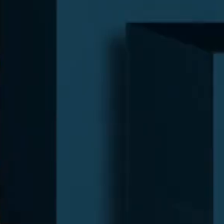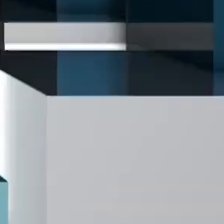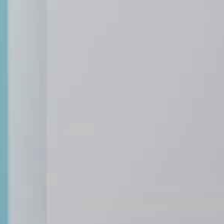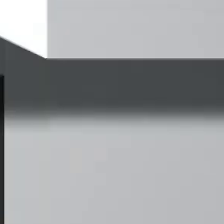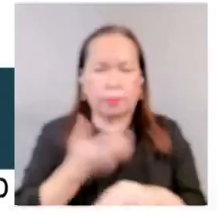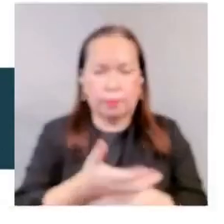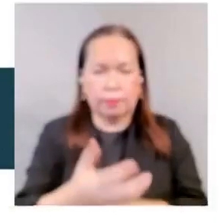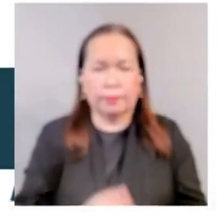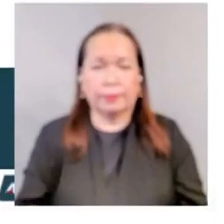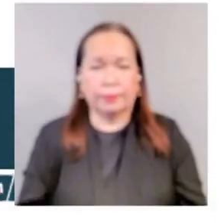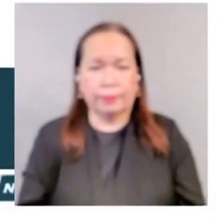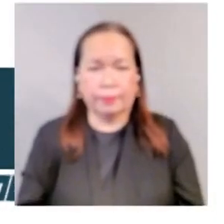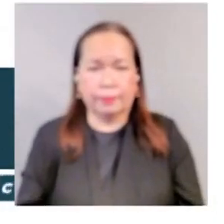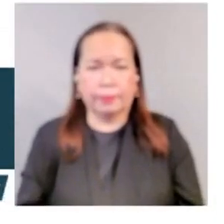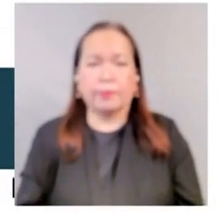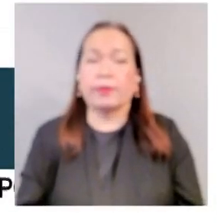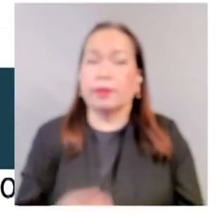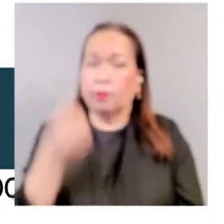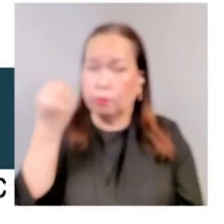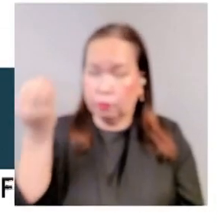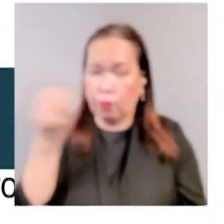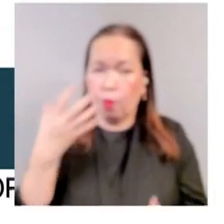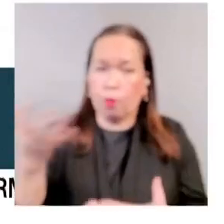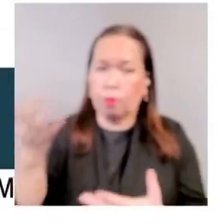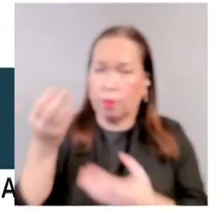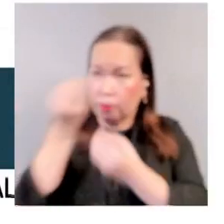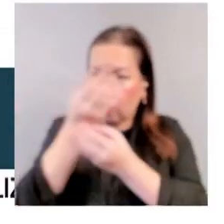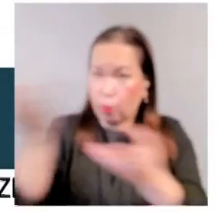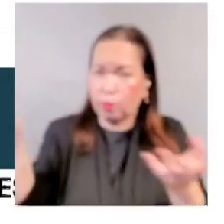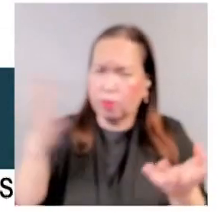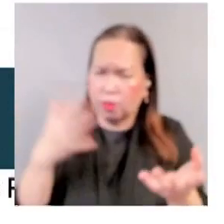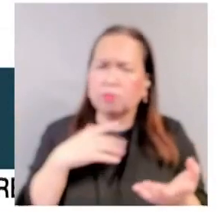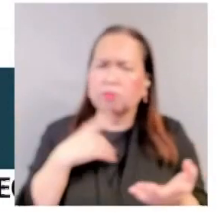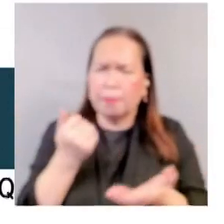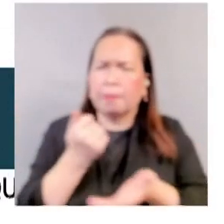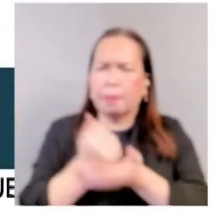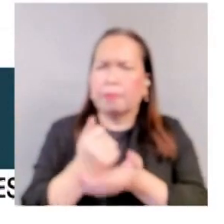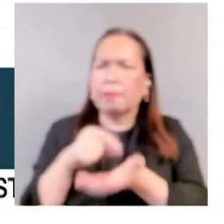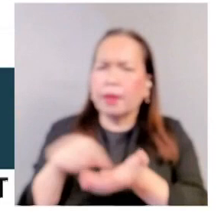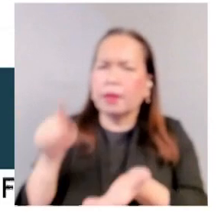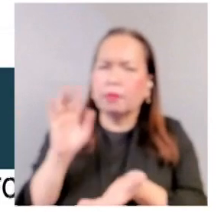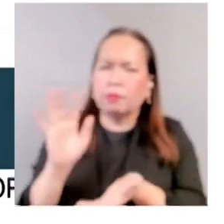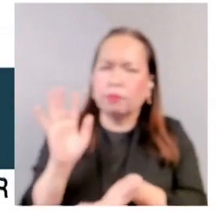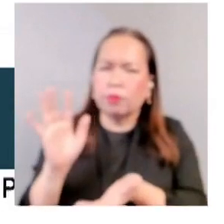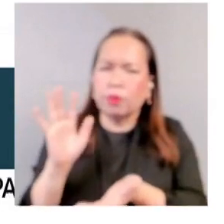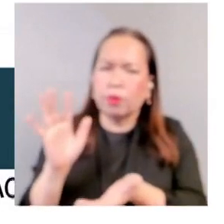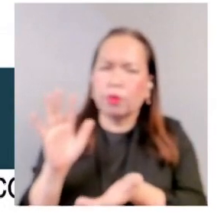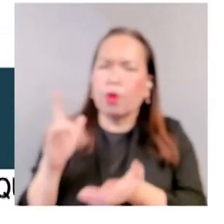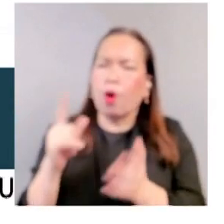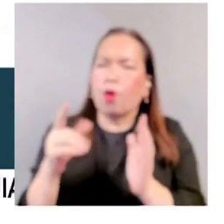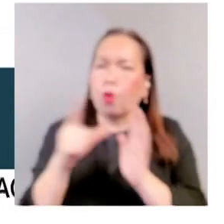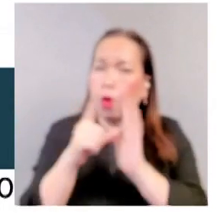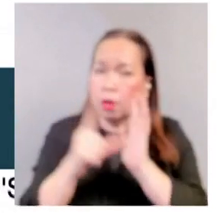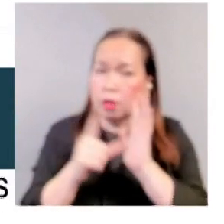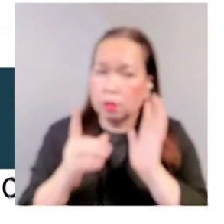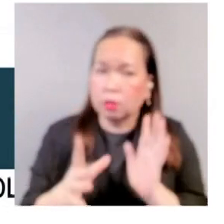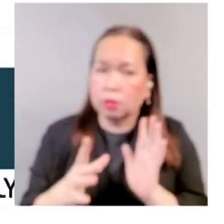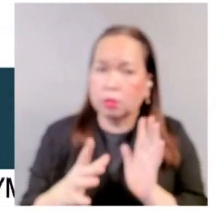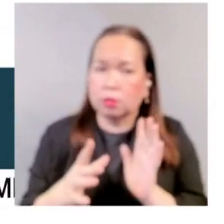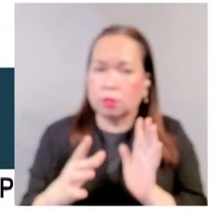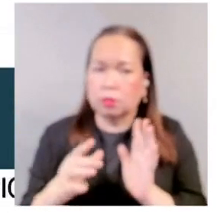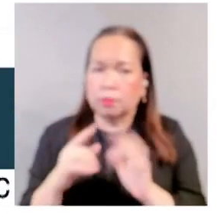We told them that we are going to, we're going to pay for your legal representation. It's just a matter of